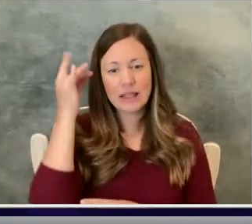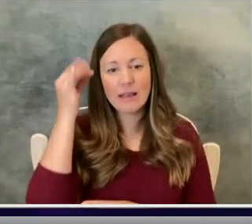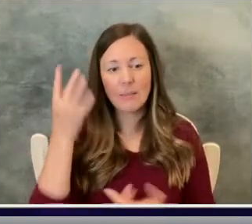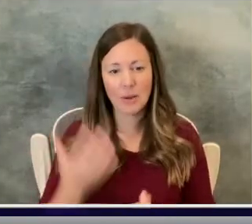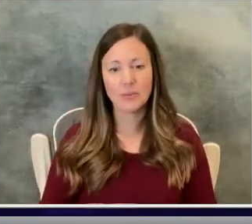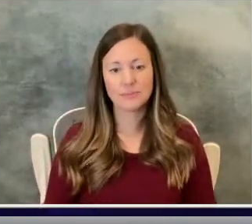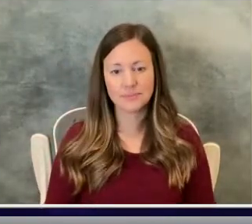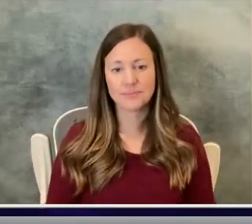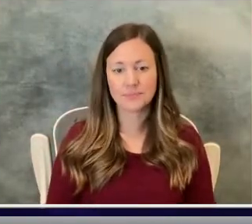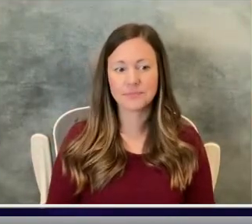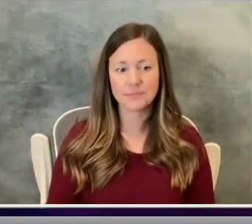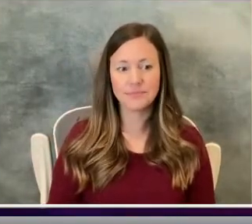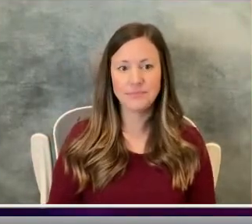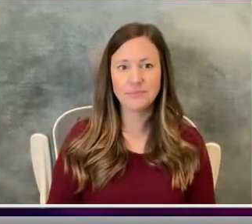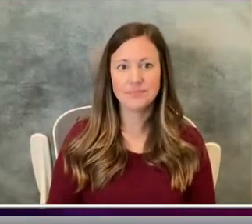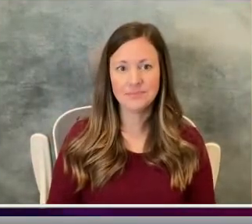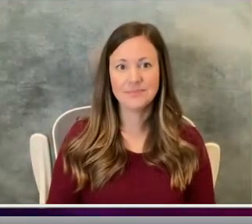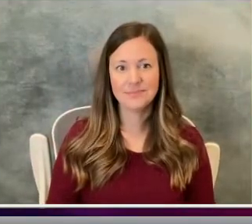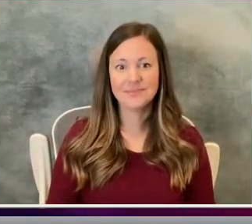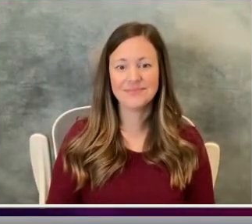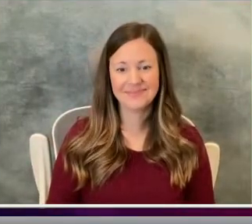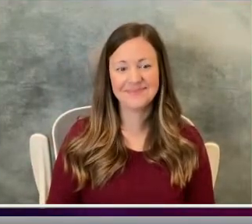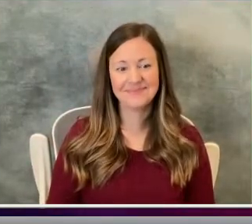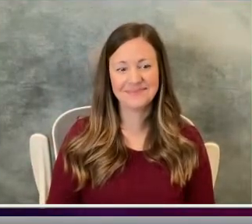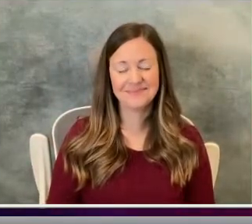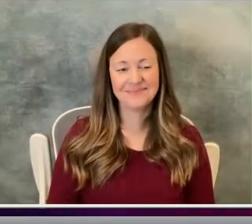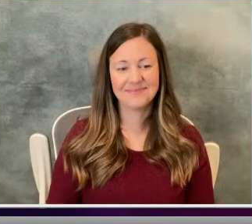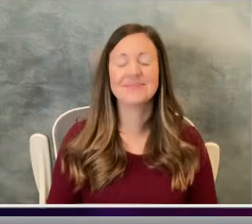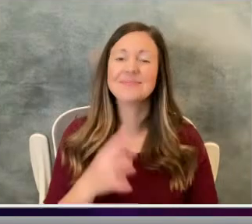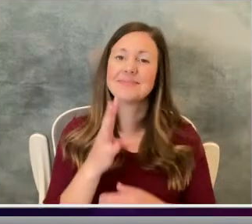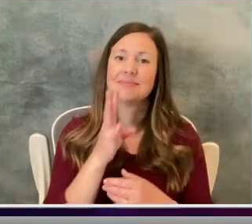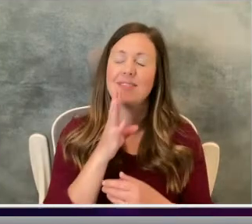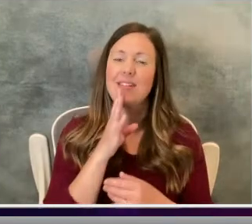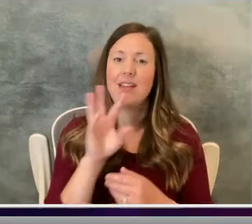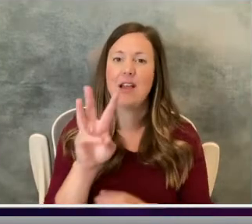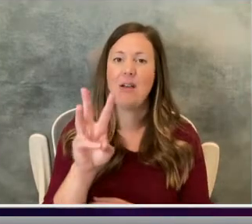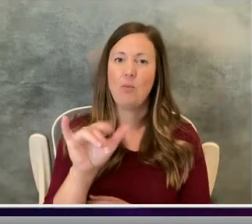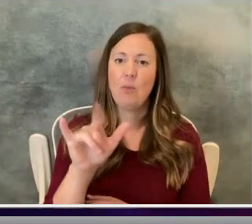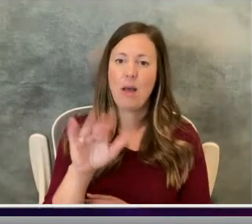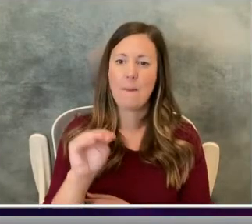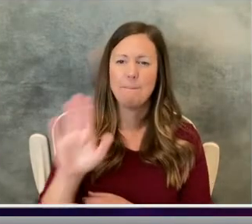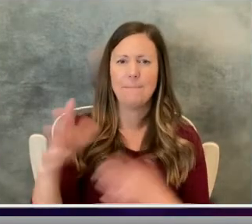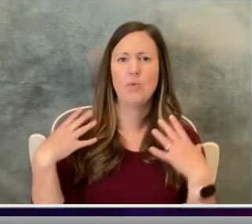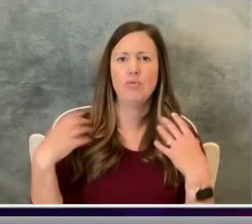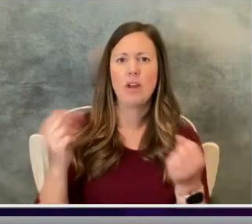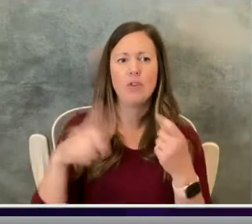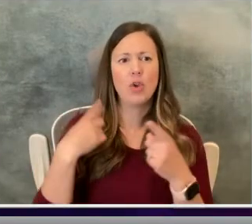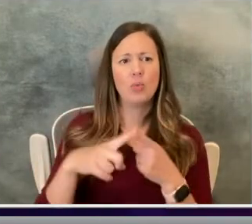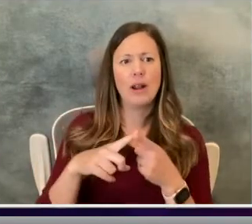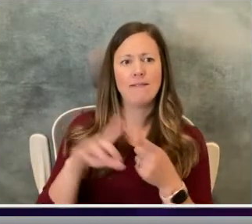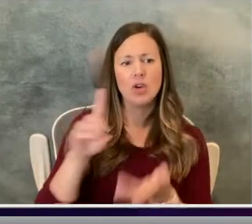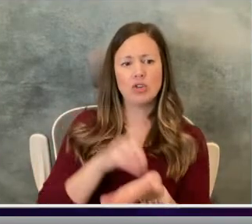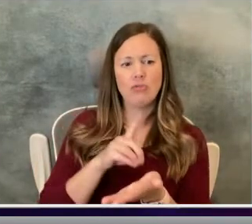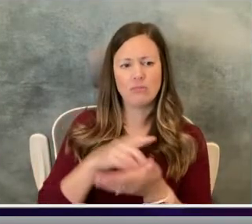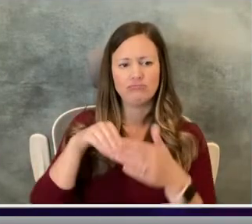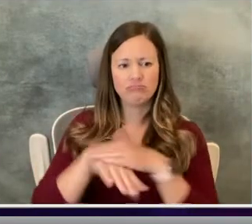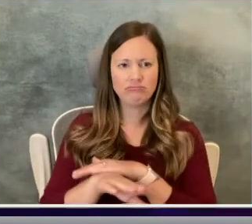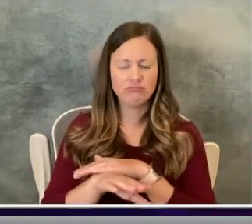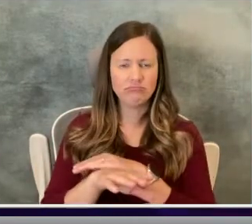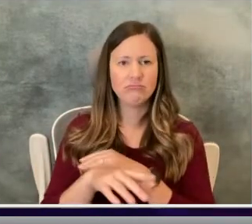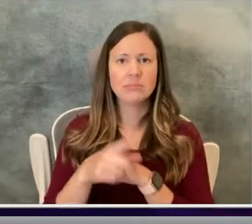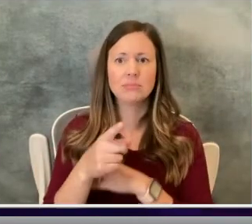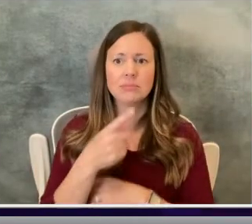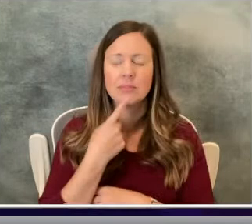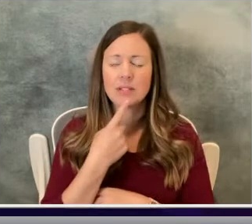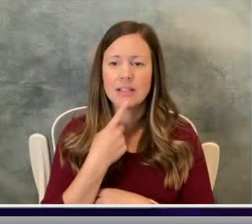recovery, Well, speaking of William's recovery, when your doctors walked into the studio and they saw you, they said, wow, this